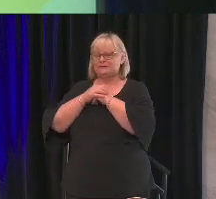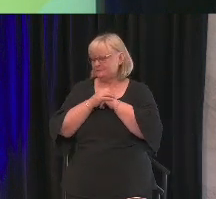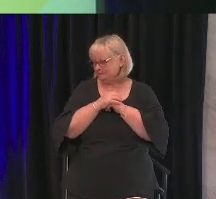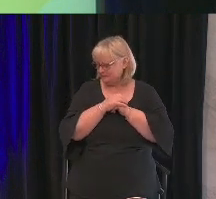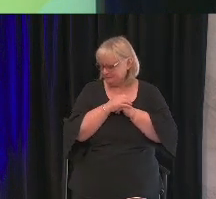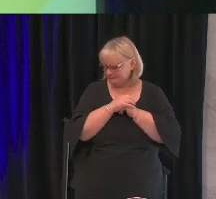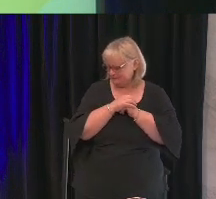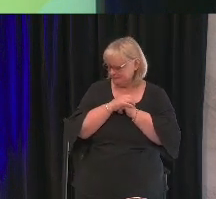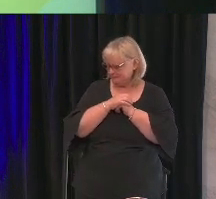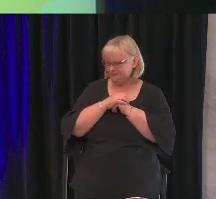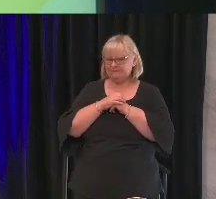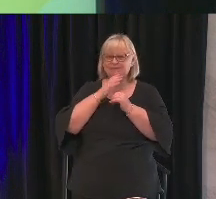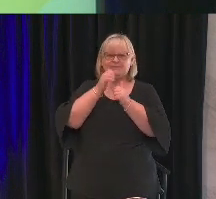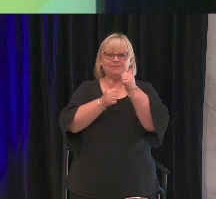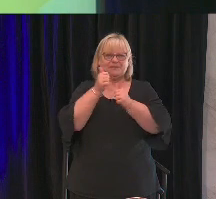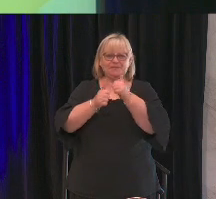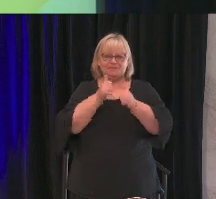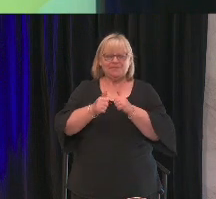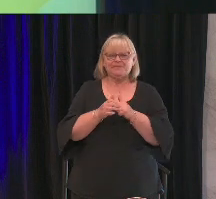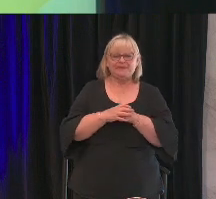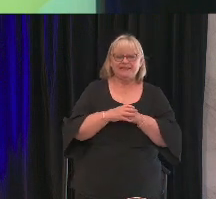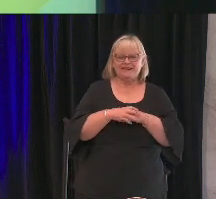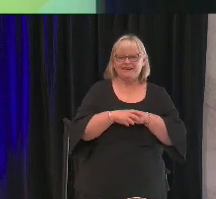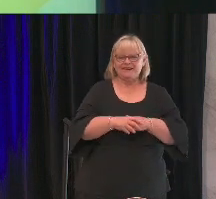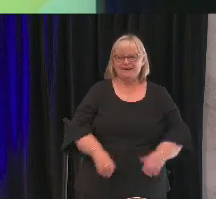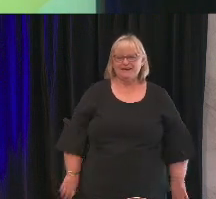Women. Congratulations.